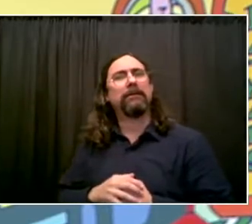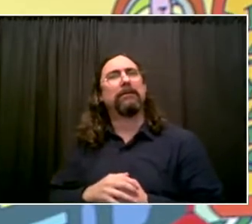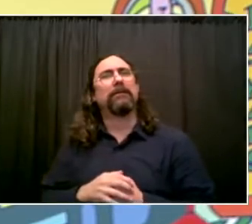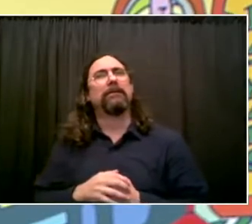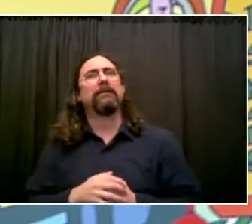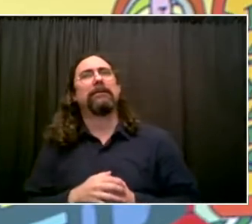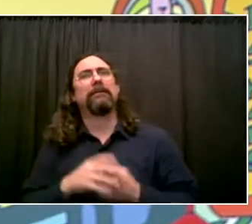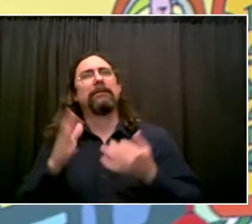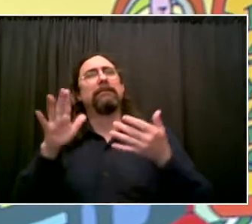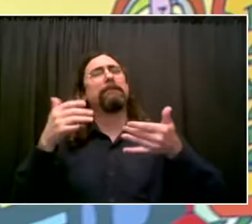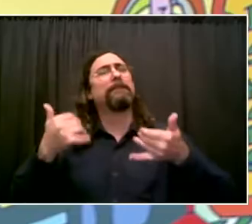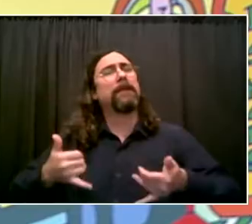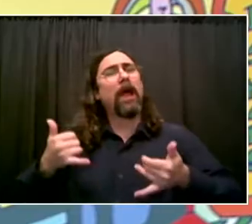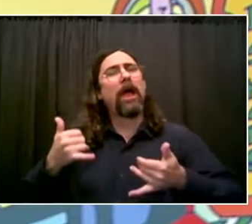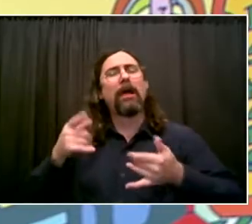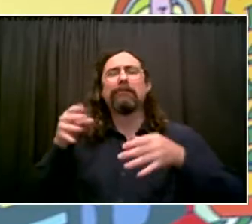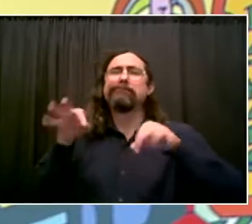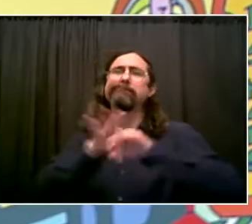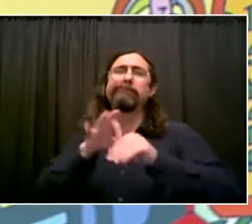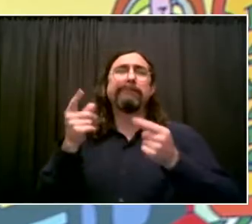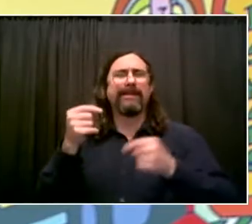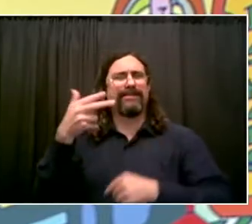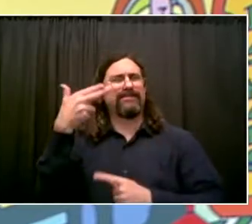to handle the future. Go ahead, Robert.